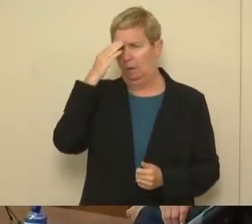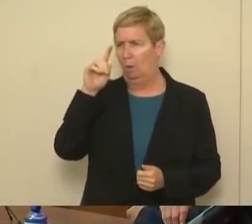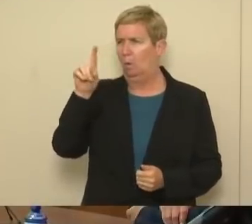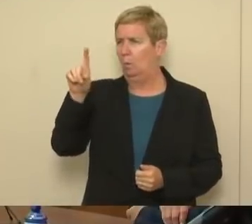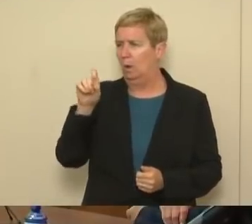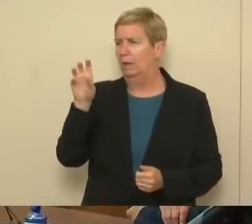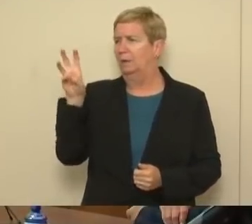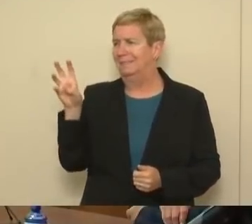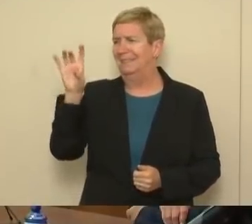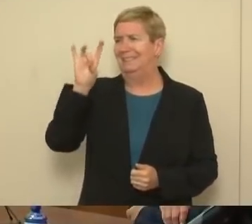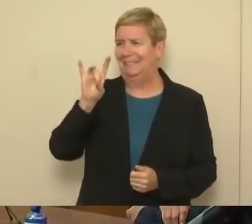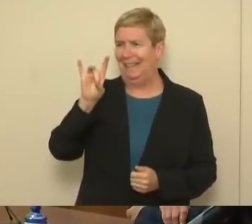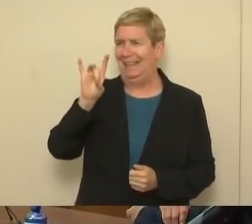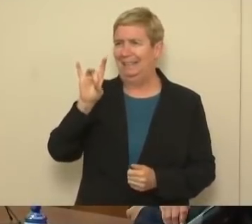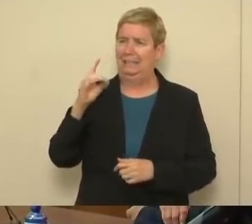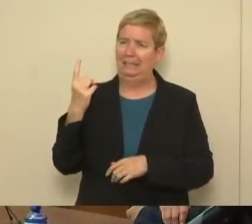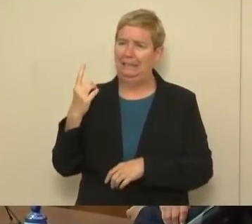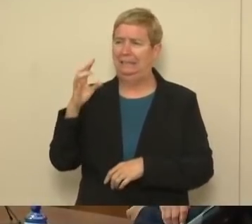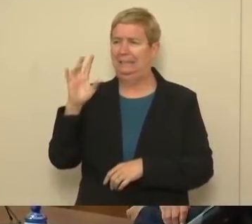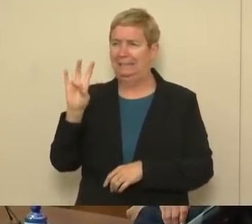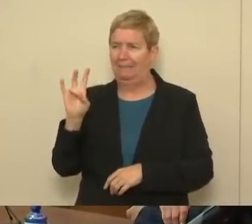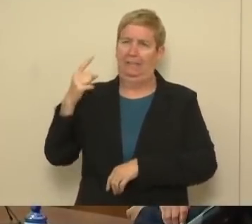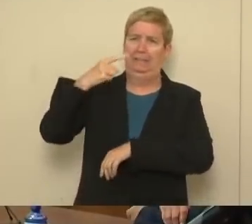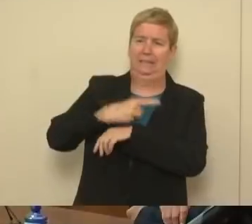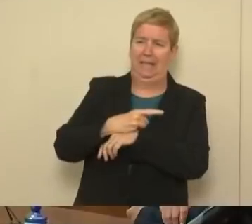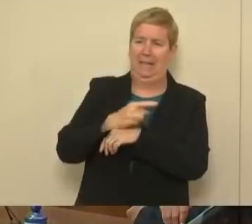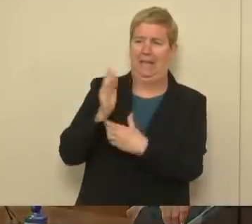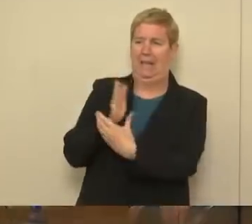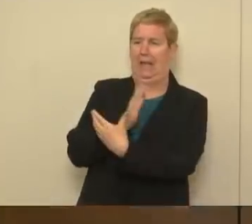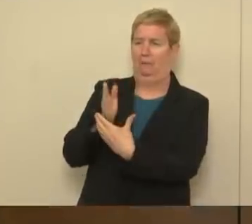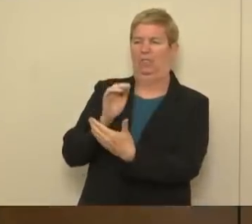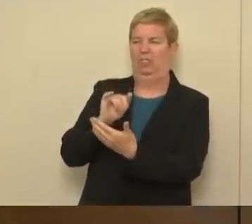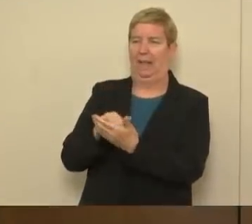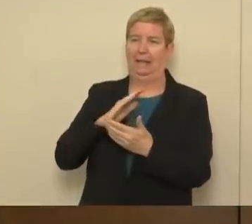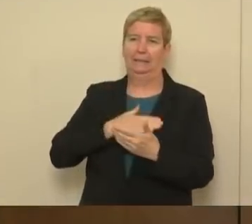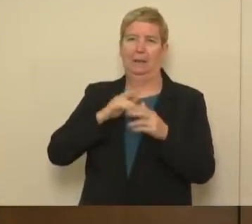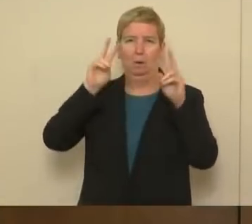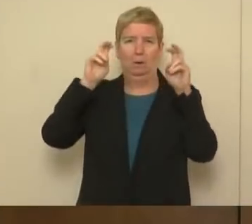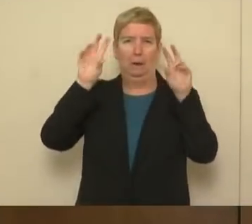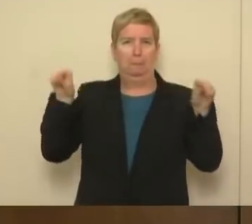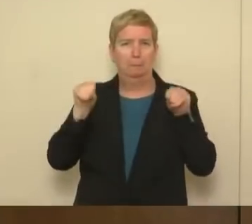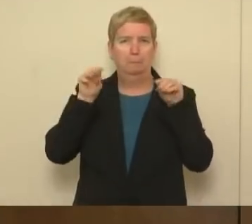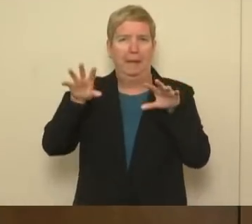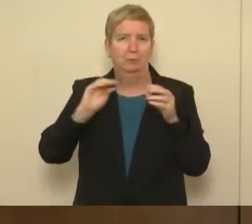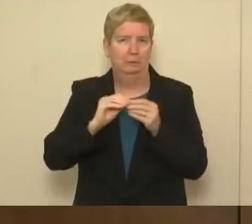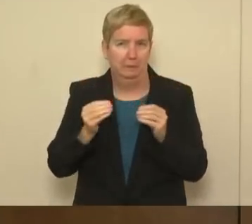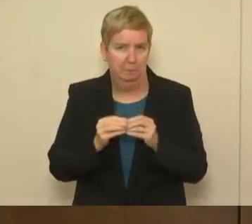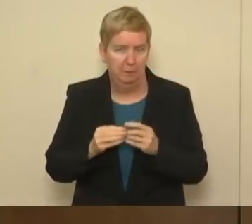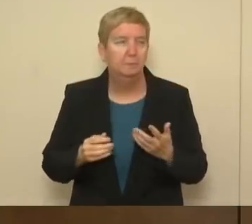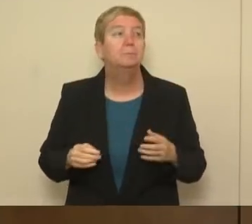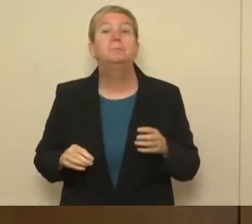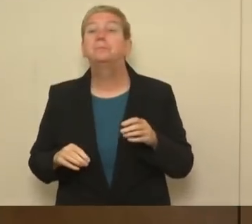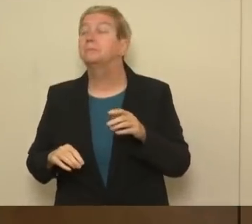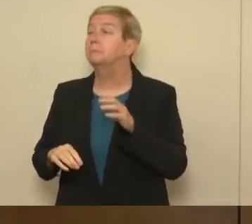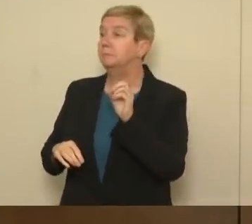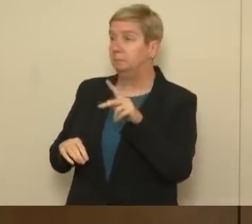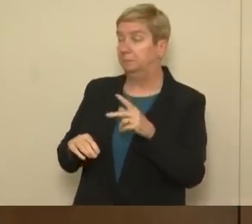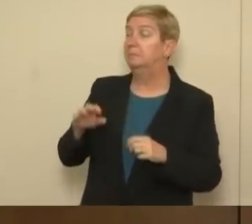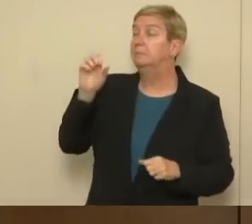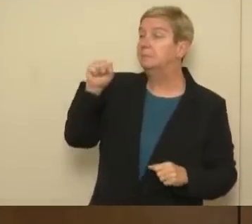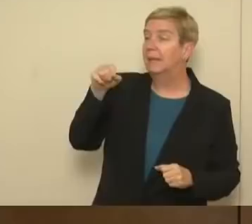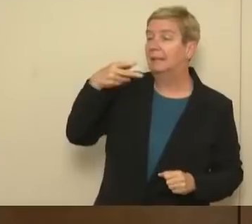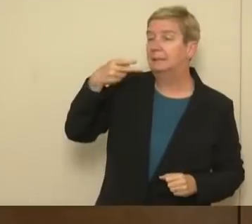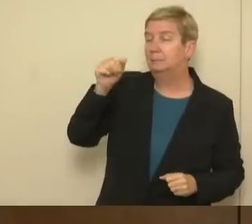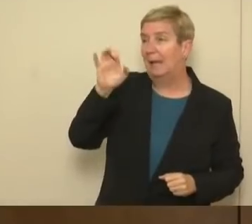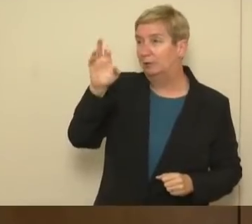is going to be the magic number? Well, because, yes. So, Patrick, it's not just that 168 is